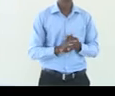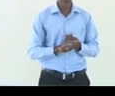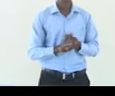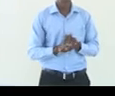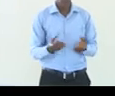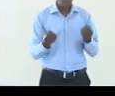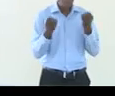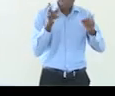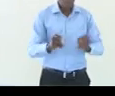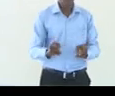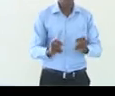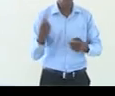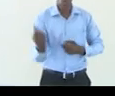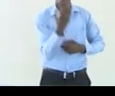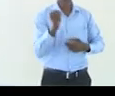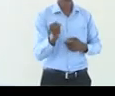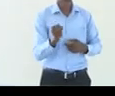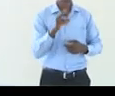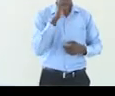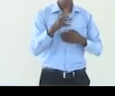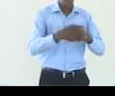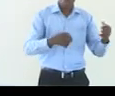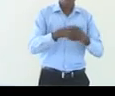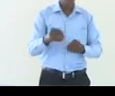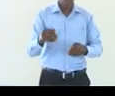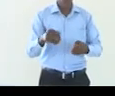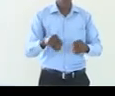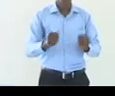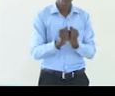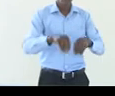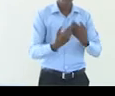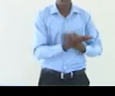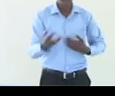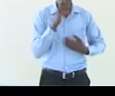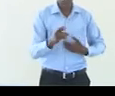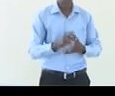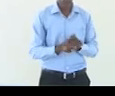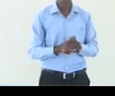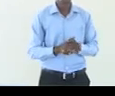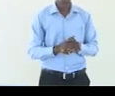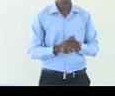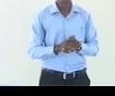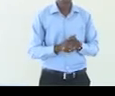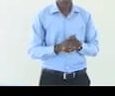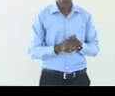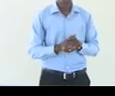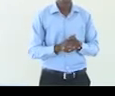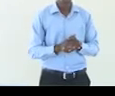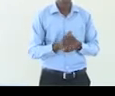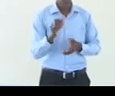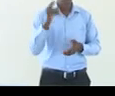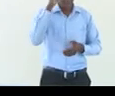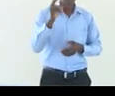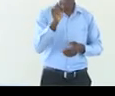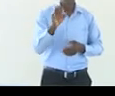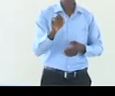And the majority of people always are comfortable with the status quo. He so irritated the people